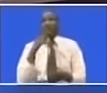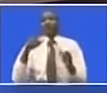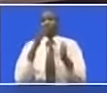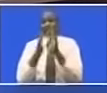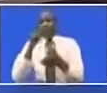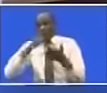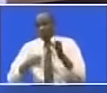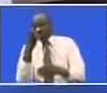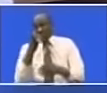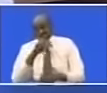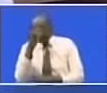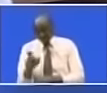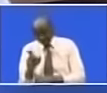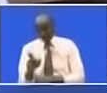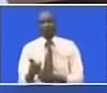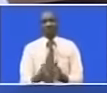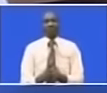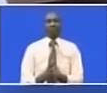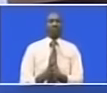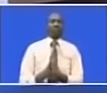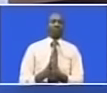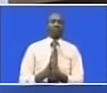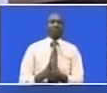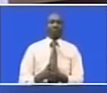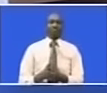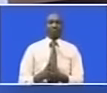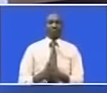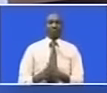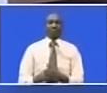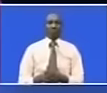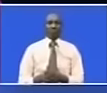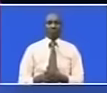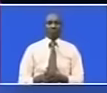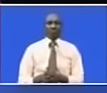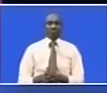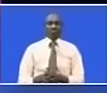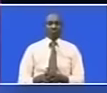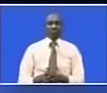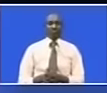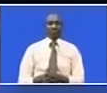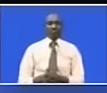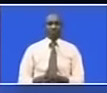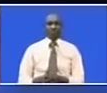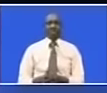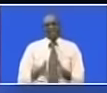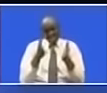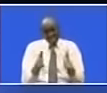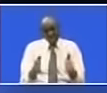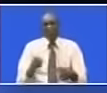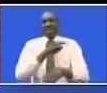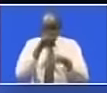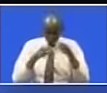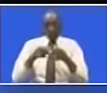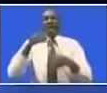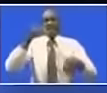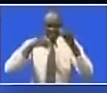what happened throughout the day in northern Tanzania, Arusha. In line with the National